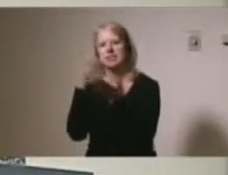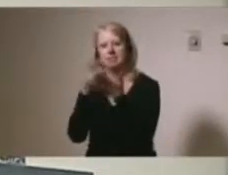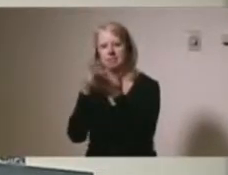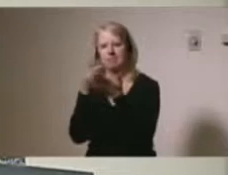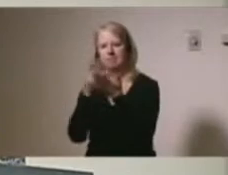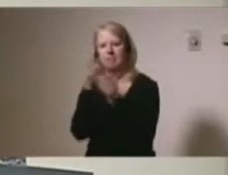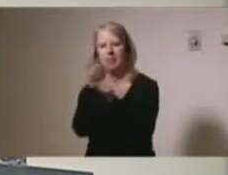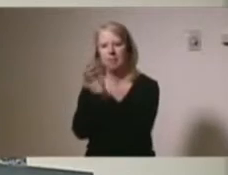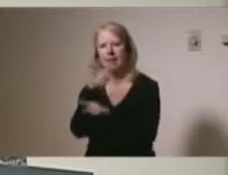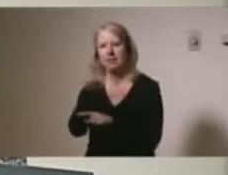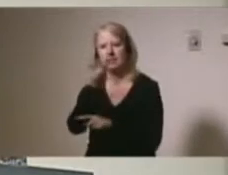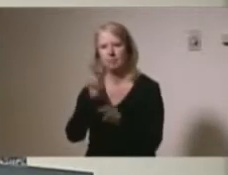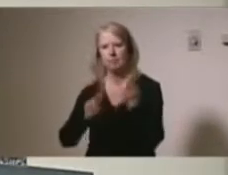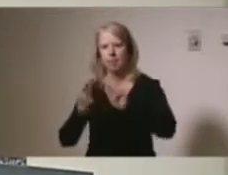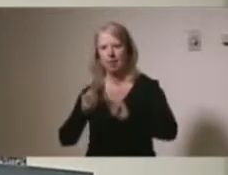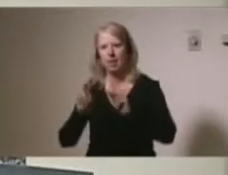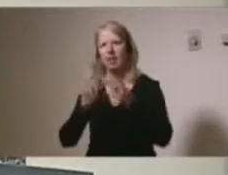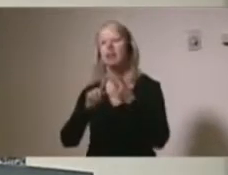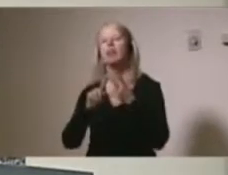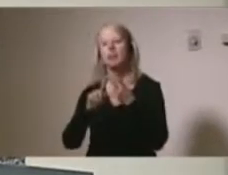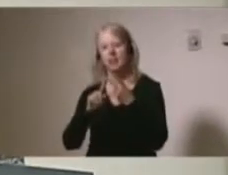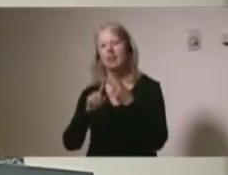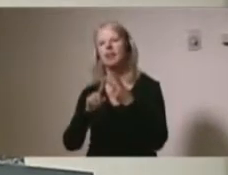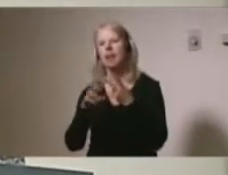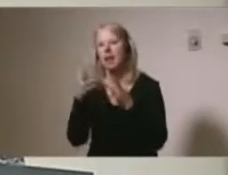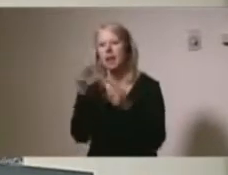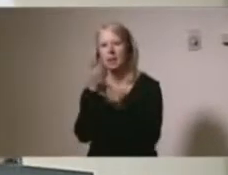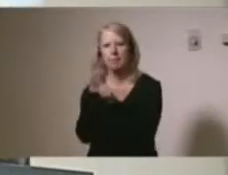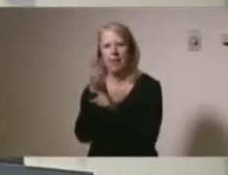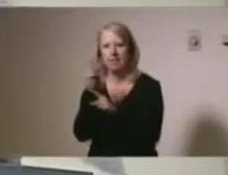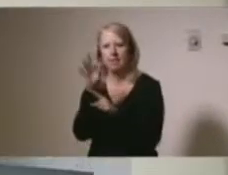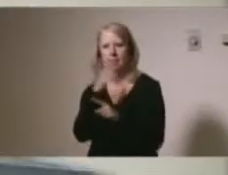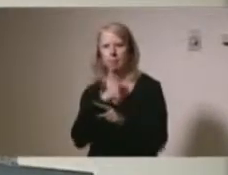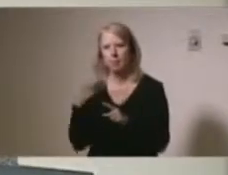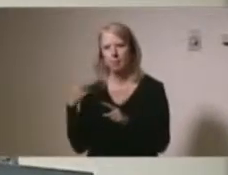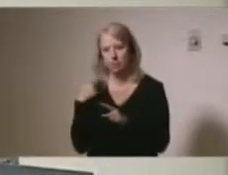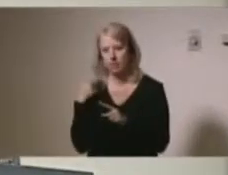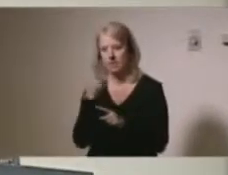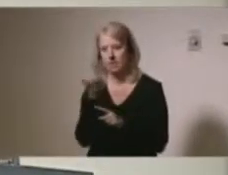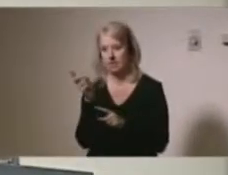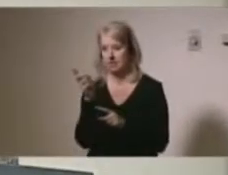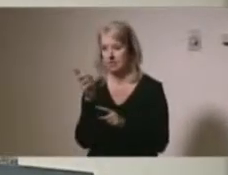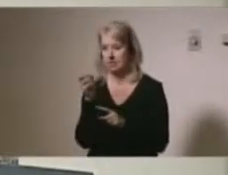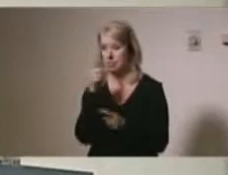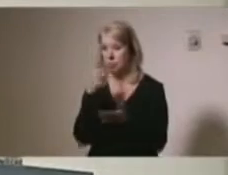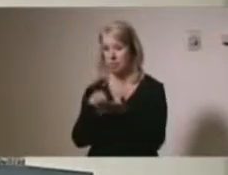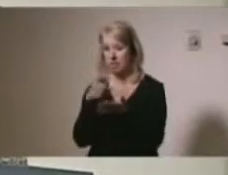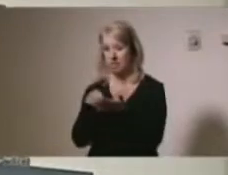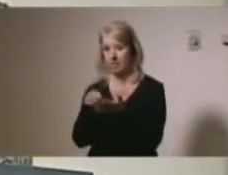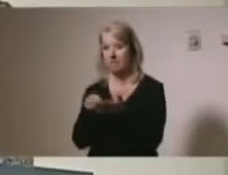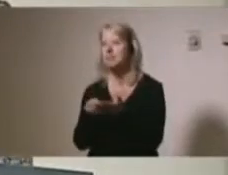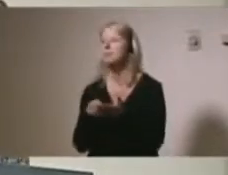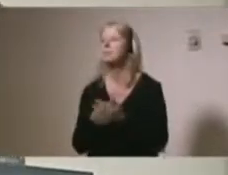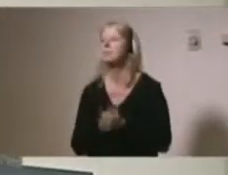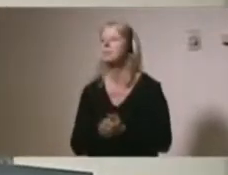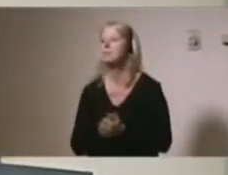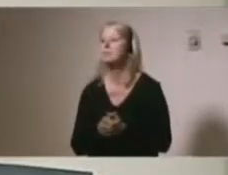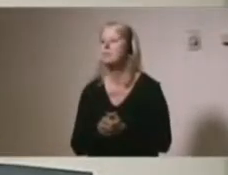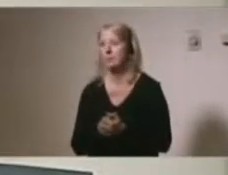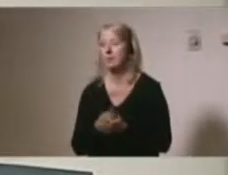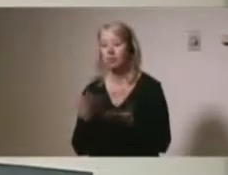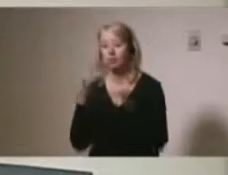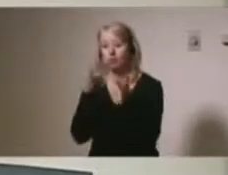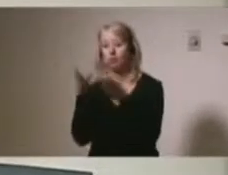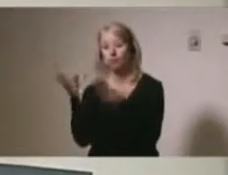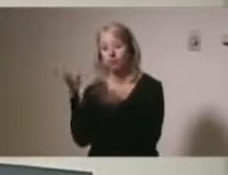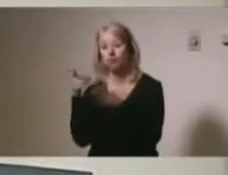citizens, and the impact also on members of the post office. So concerning